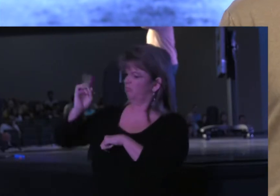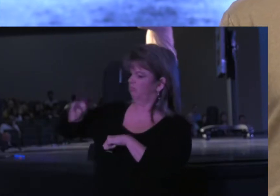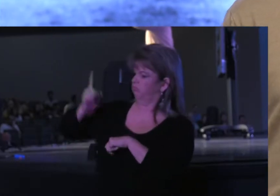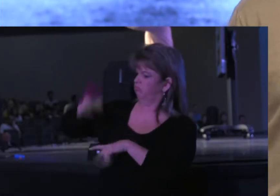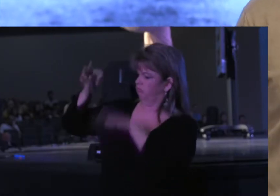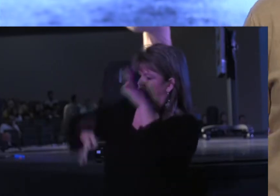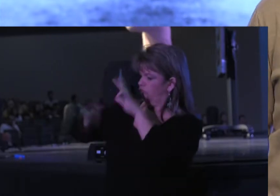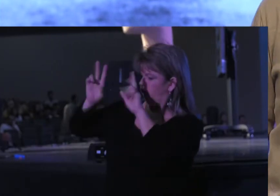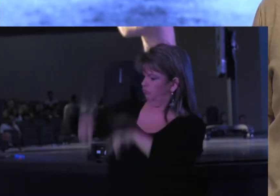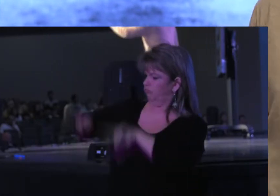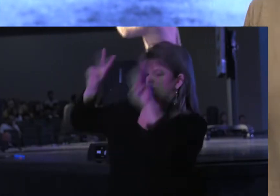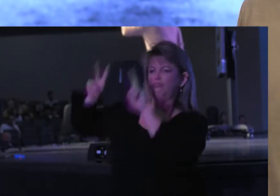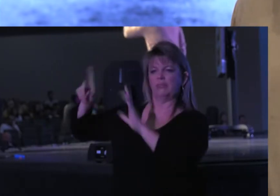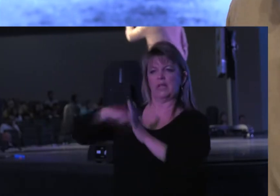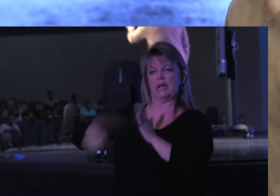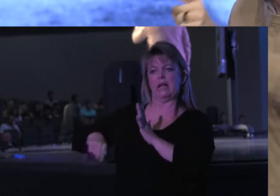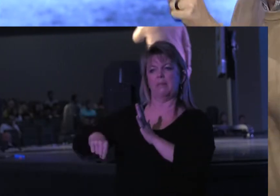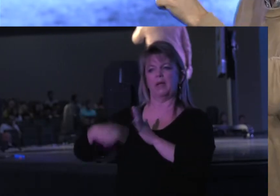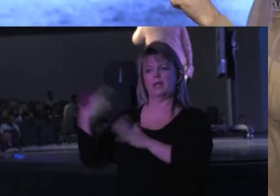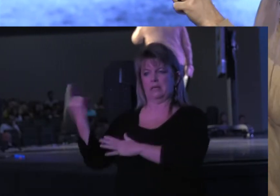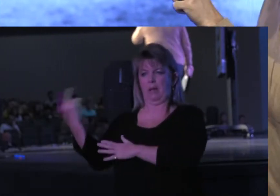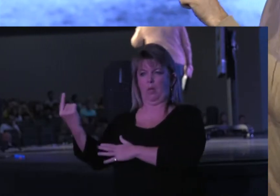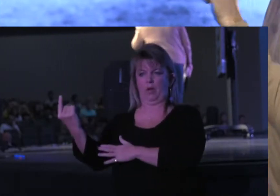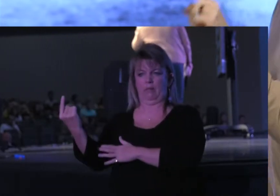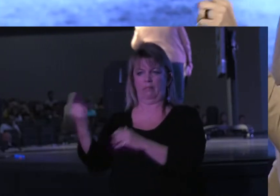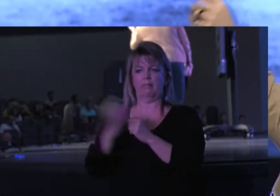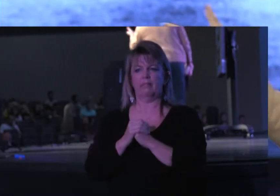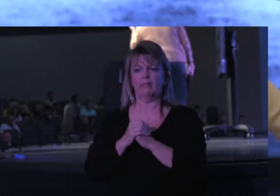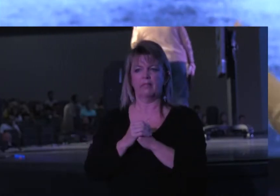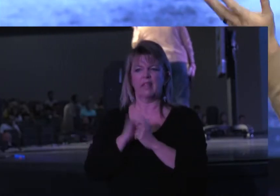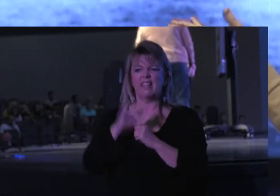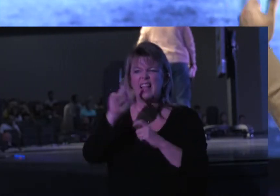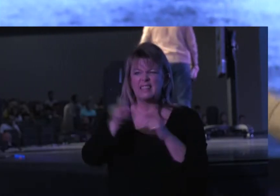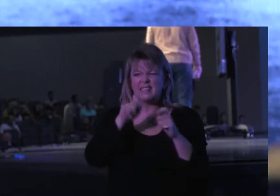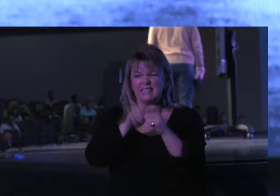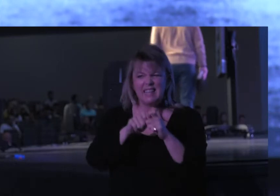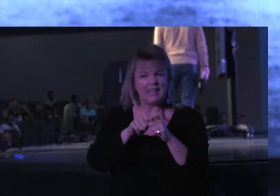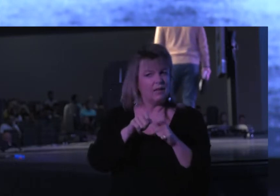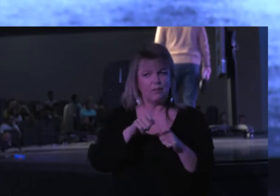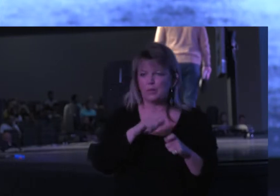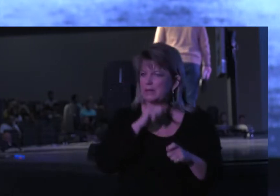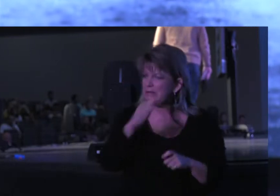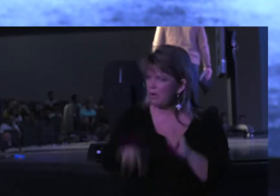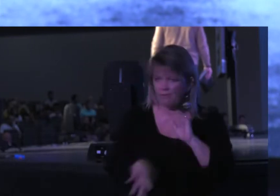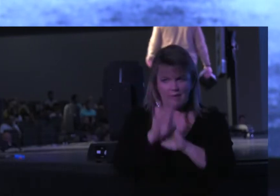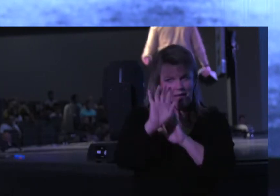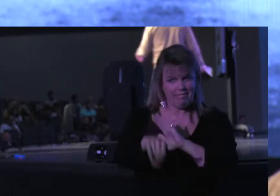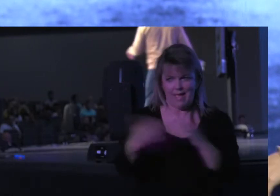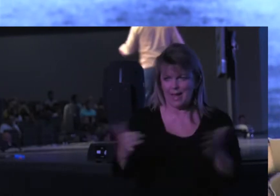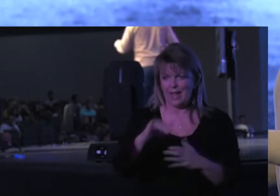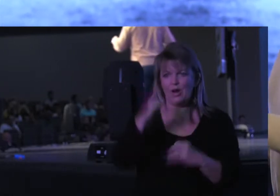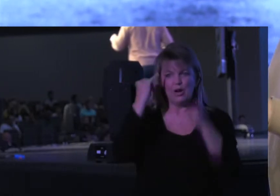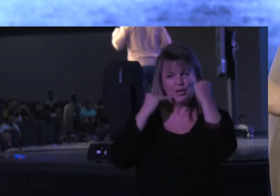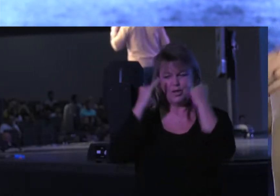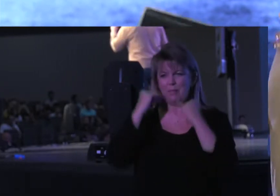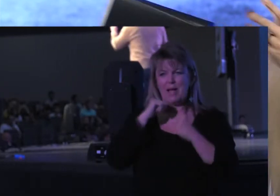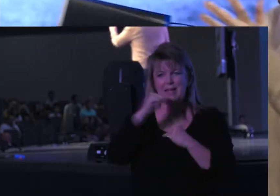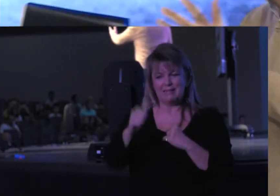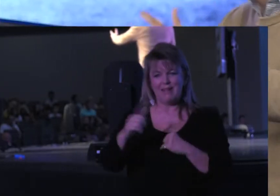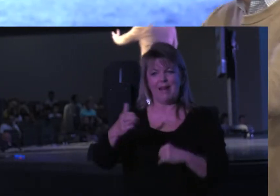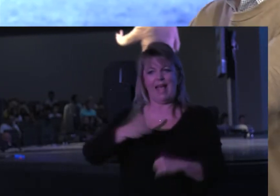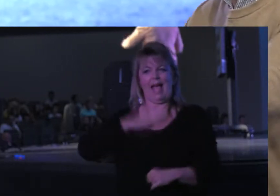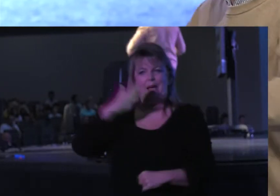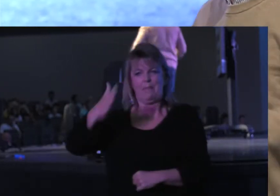judgment, condemning someone. And yet that's exactly not what we find here. Jeremiah is not